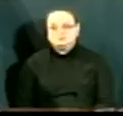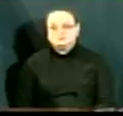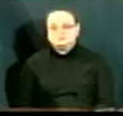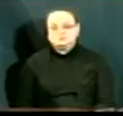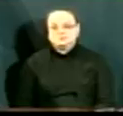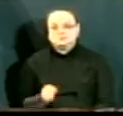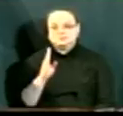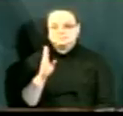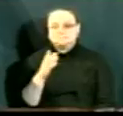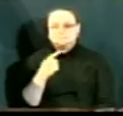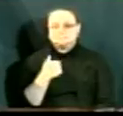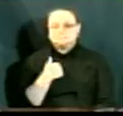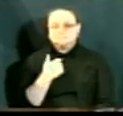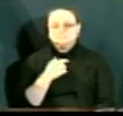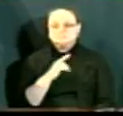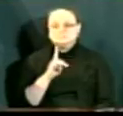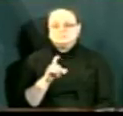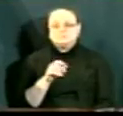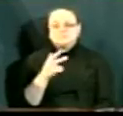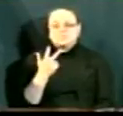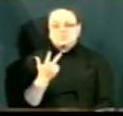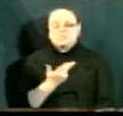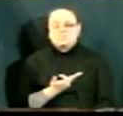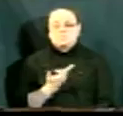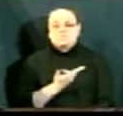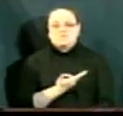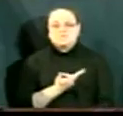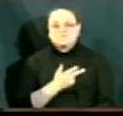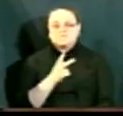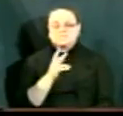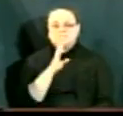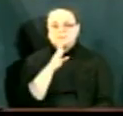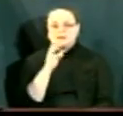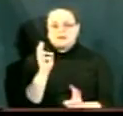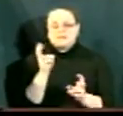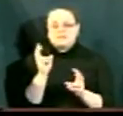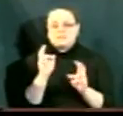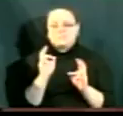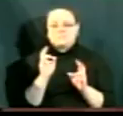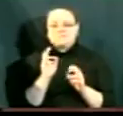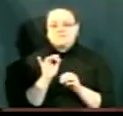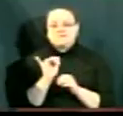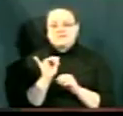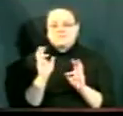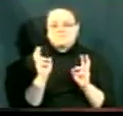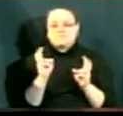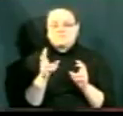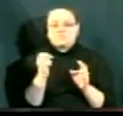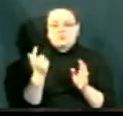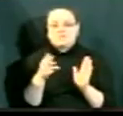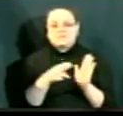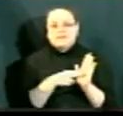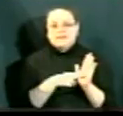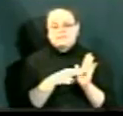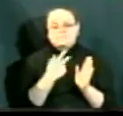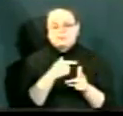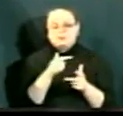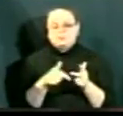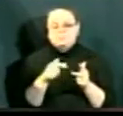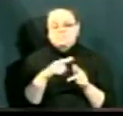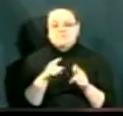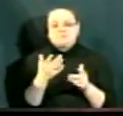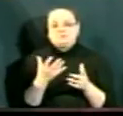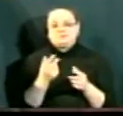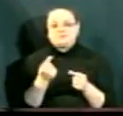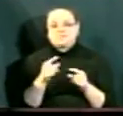Hi, I think we had asked that the three of us are speaking on the same topic, so while we all signed up, three of us, but we'd like